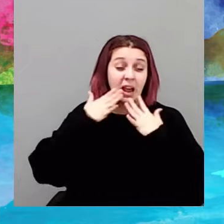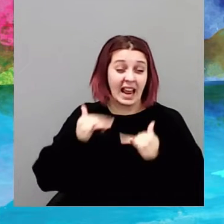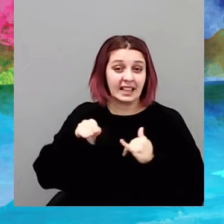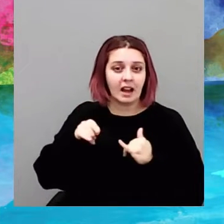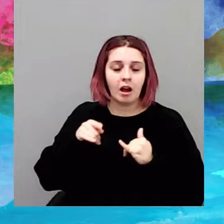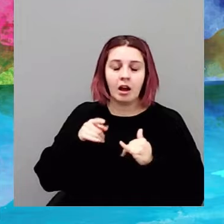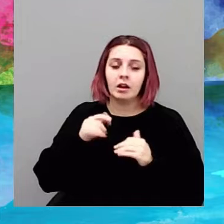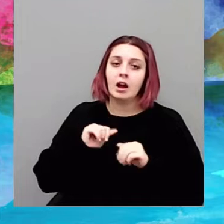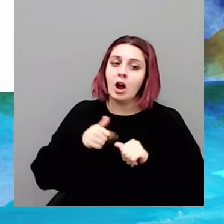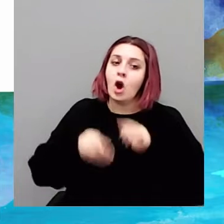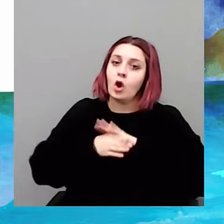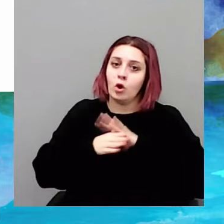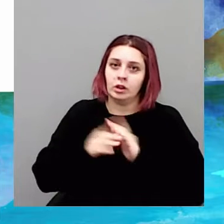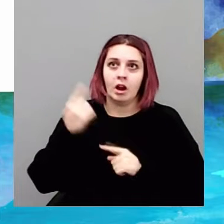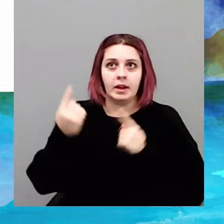an extremely